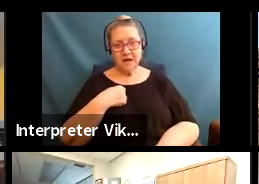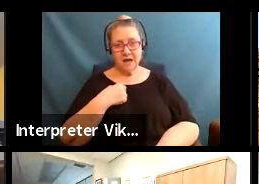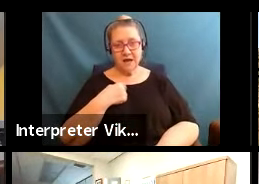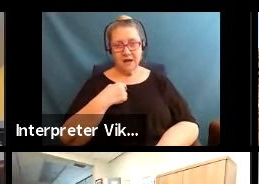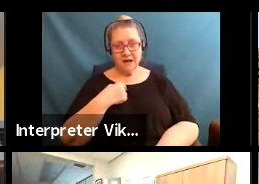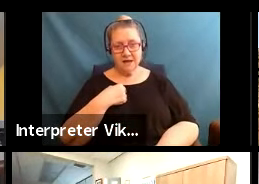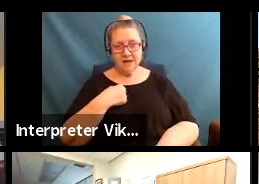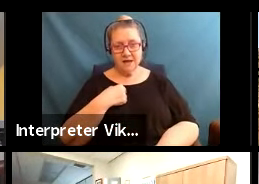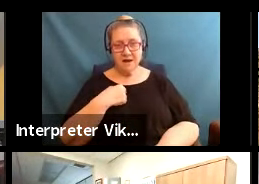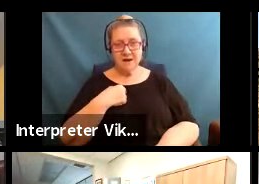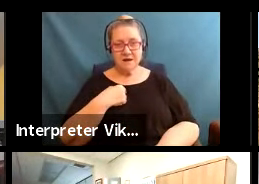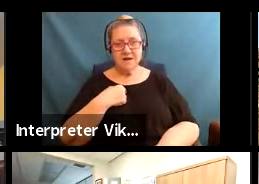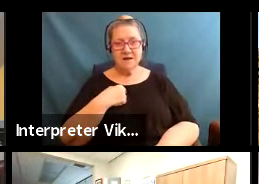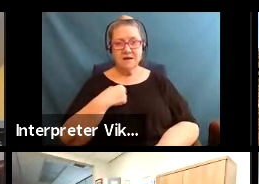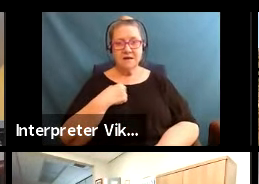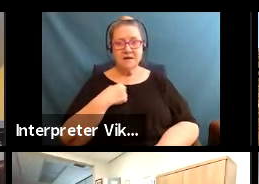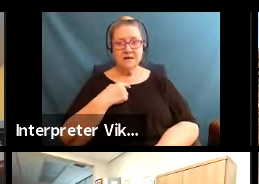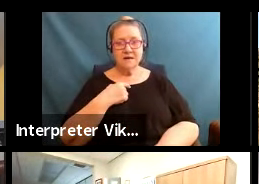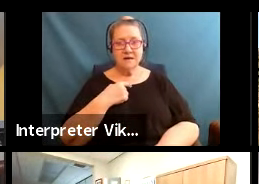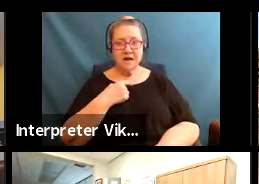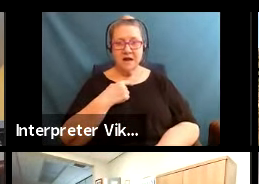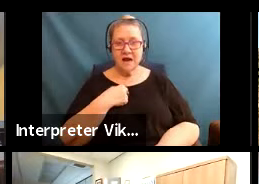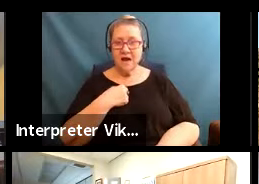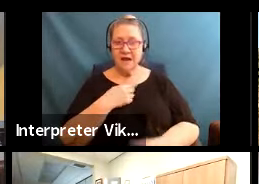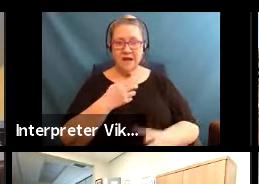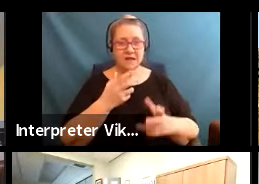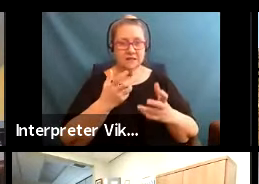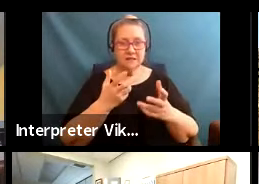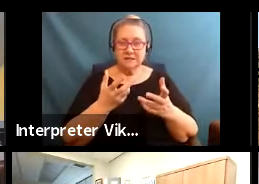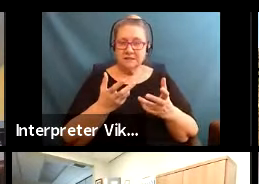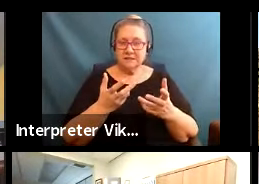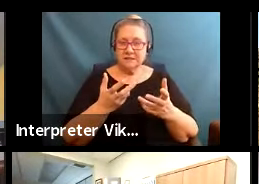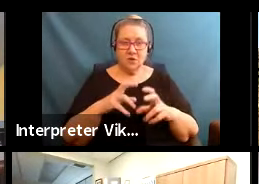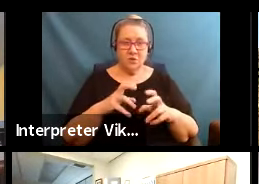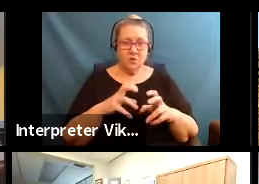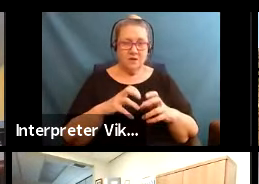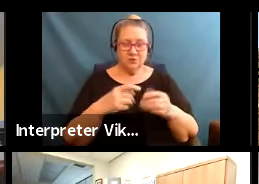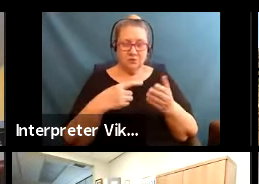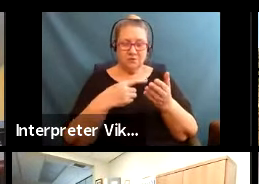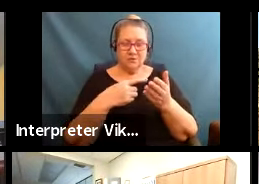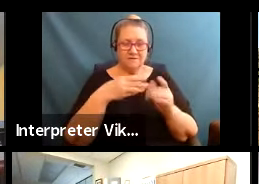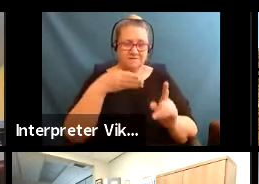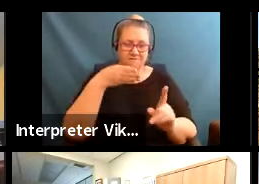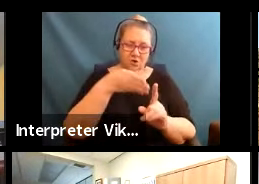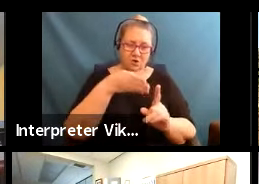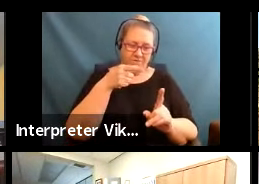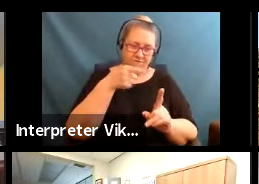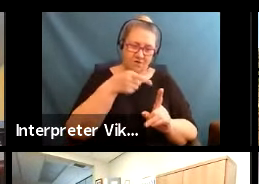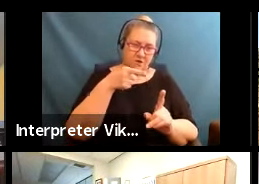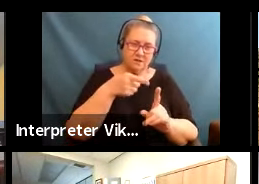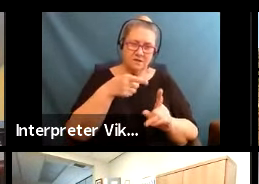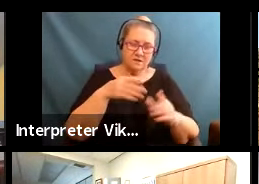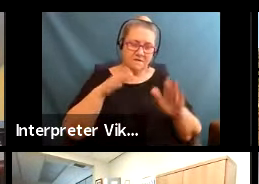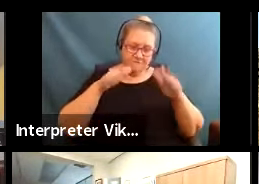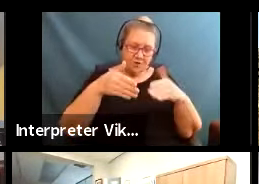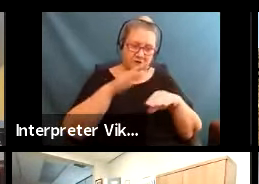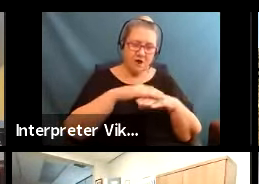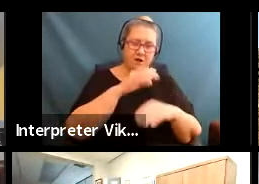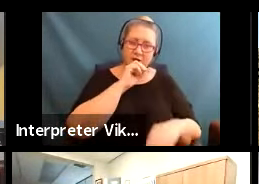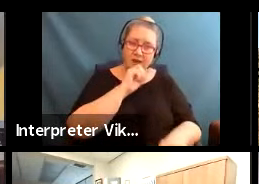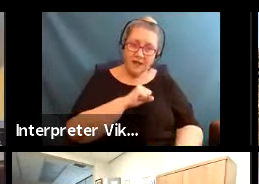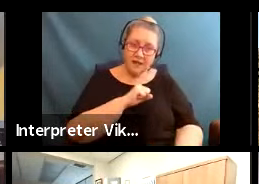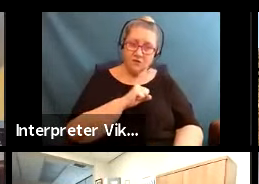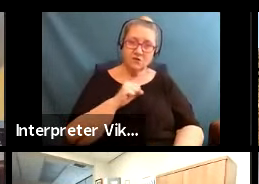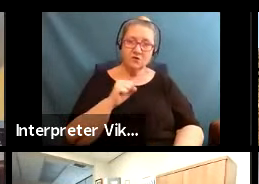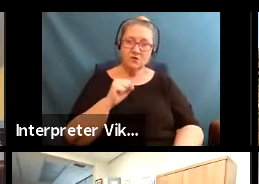hesitating about continuing to go with age when I look at that community that suffers for all of